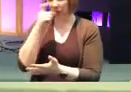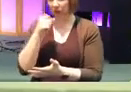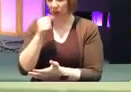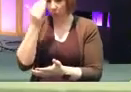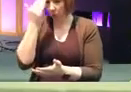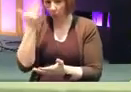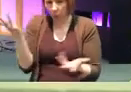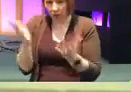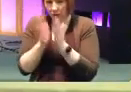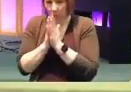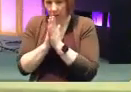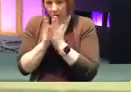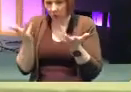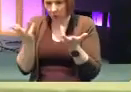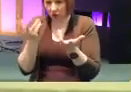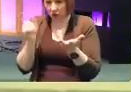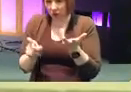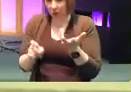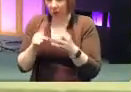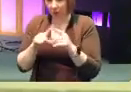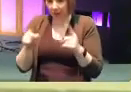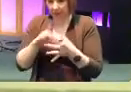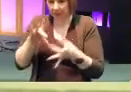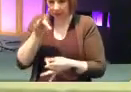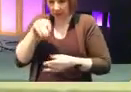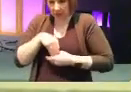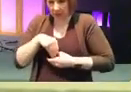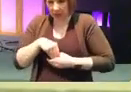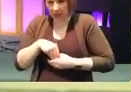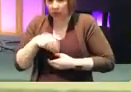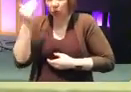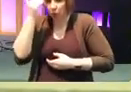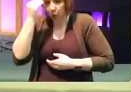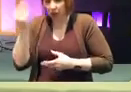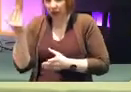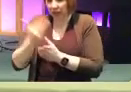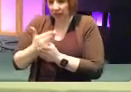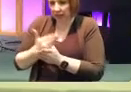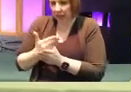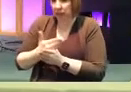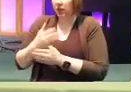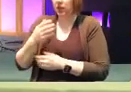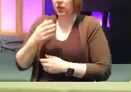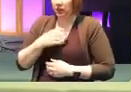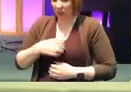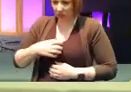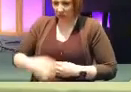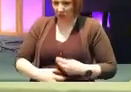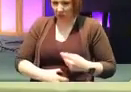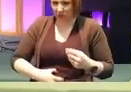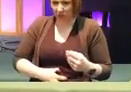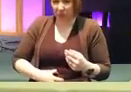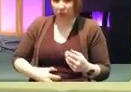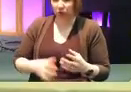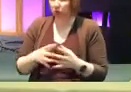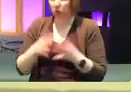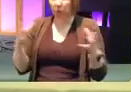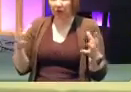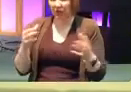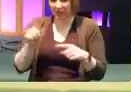what to pray for as we ought, but the Spirit himself intercedes for us with groanings too deep for words.